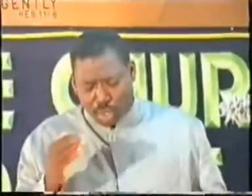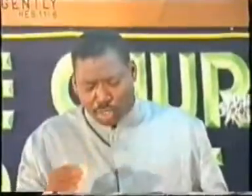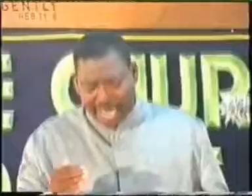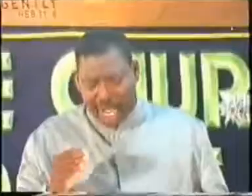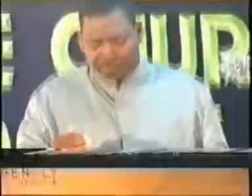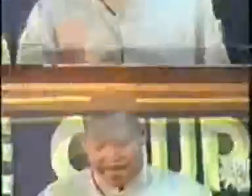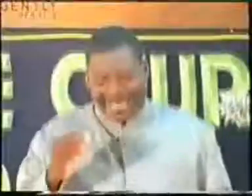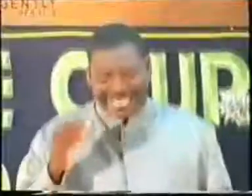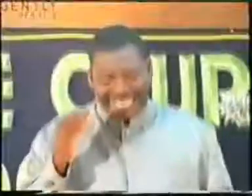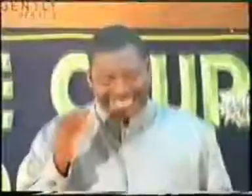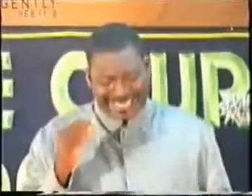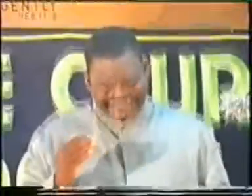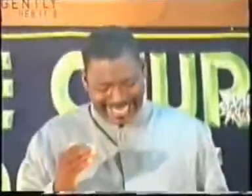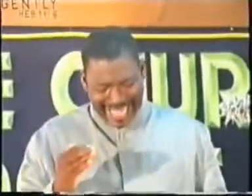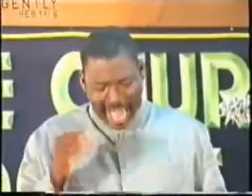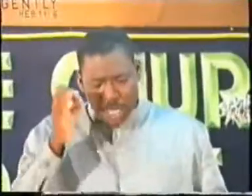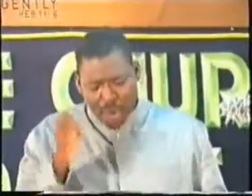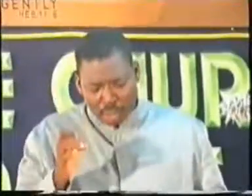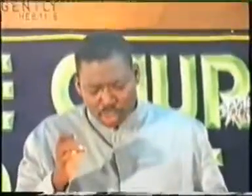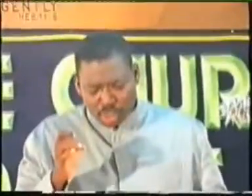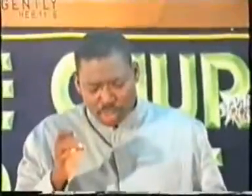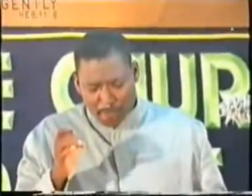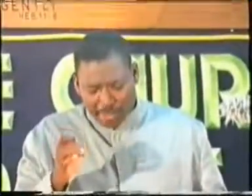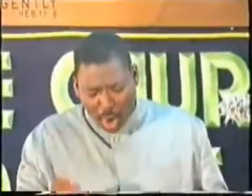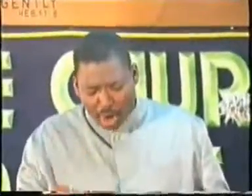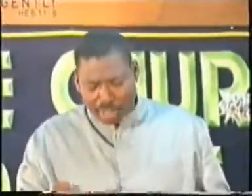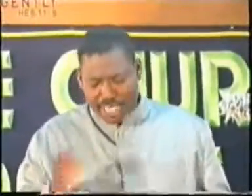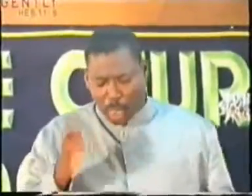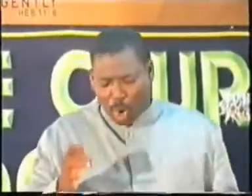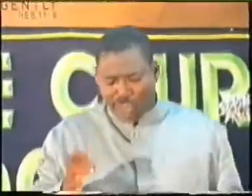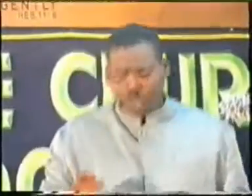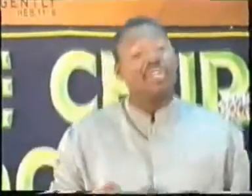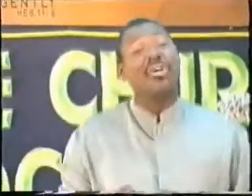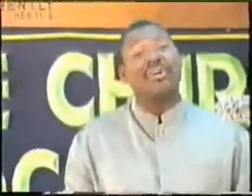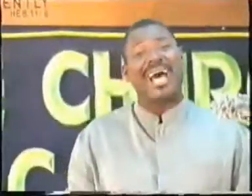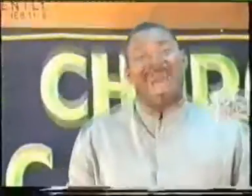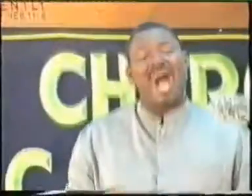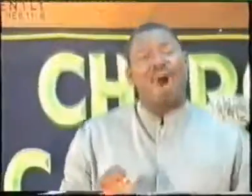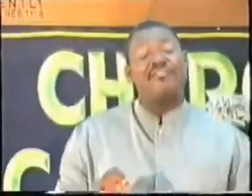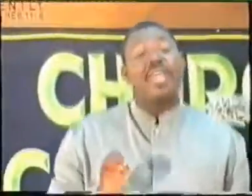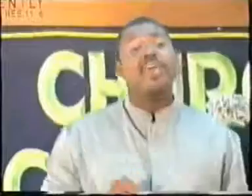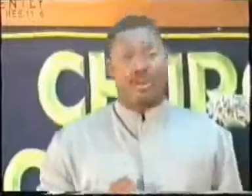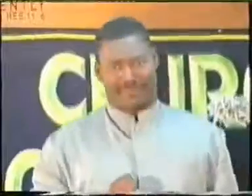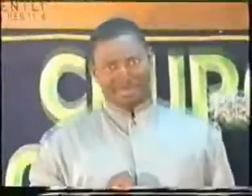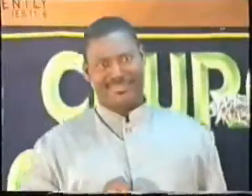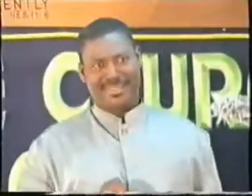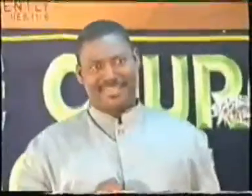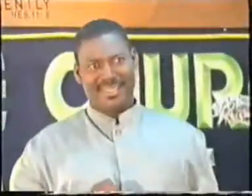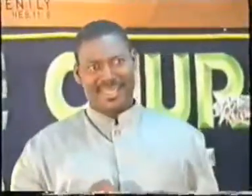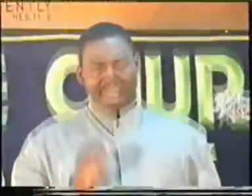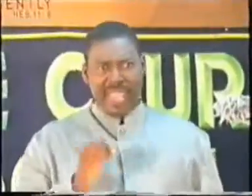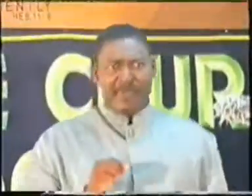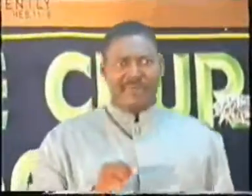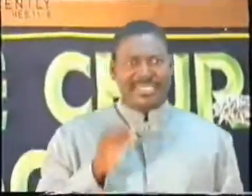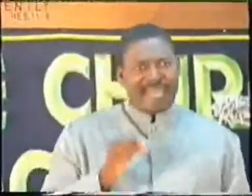rise according to the order of Melchizedek and not be called according to the order of